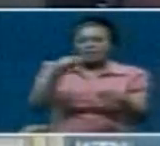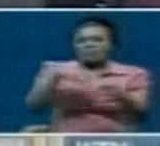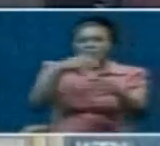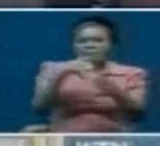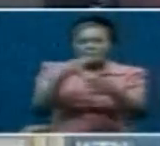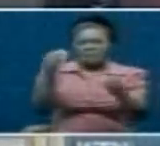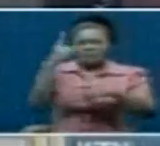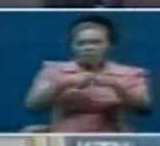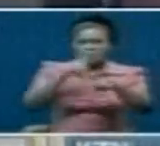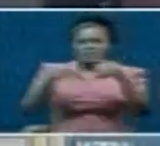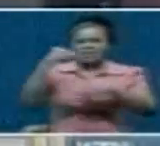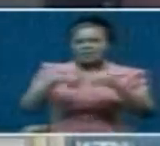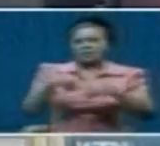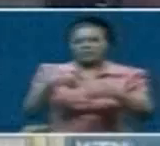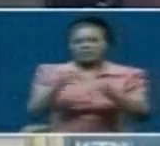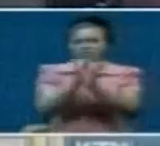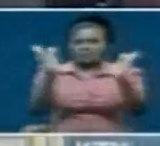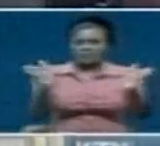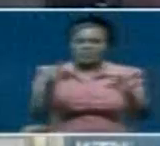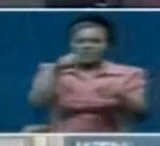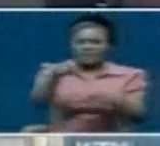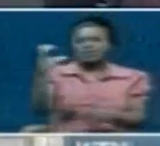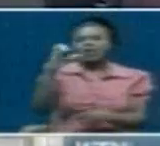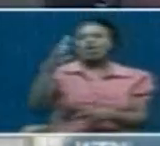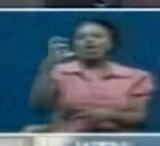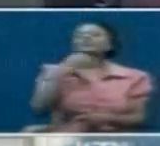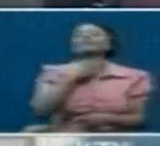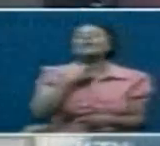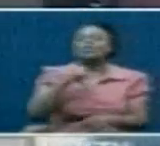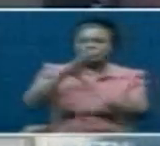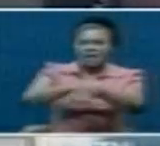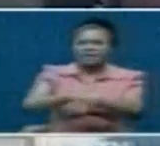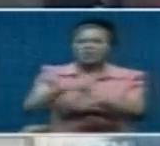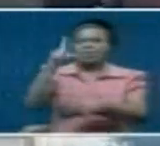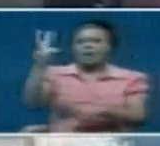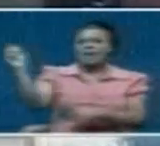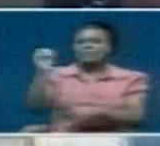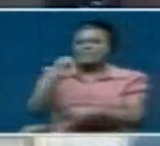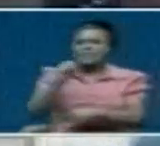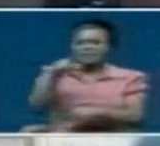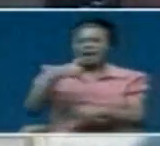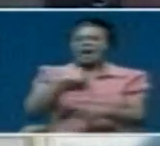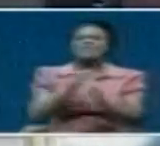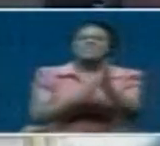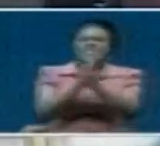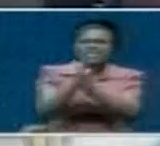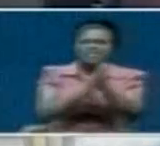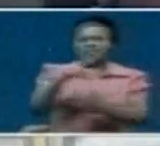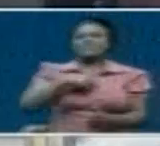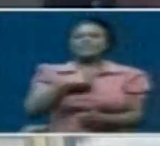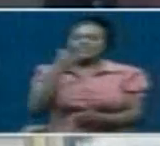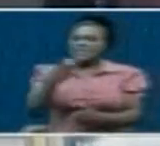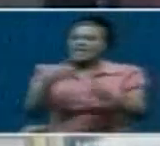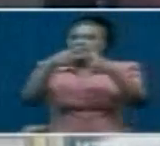the 2013 general election. The launch of court's hunt for a million signatures brought out some interesting guests. Is